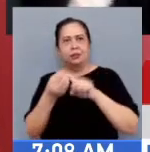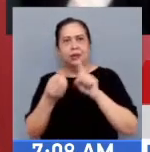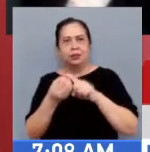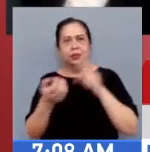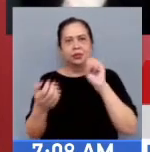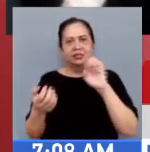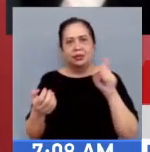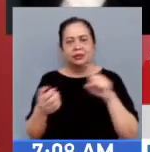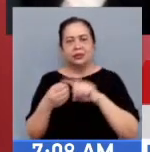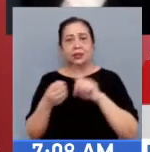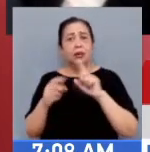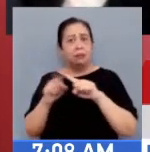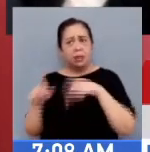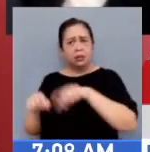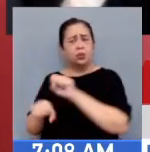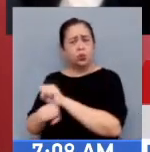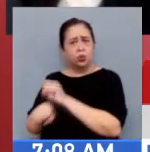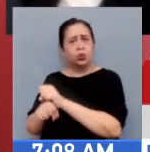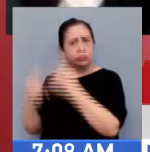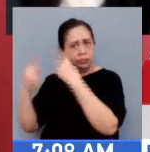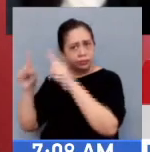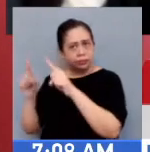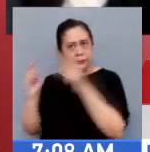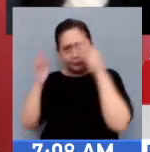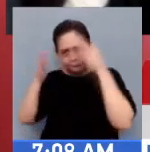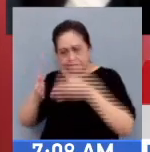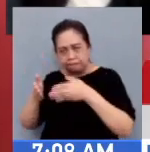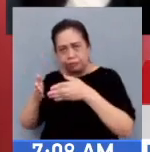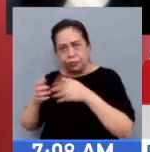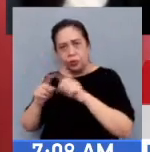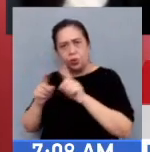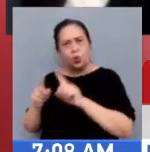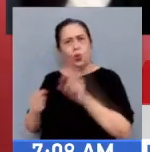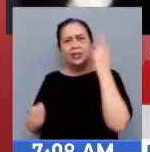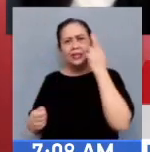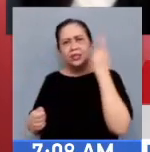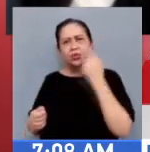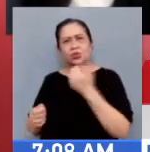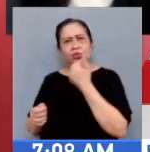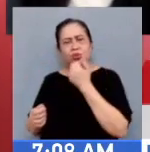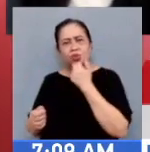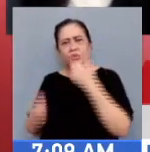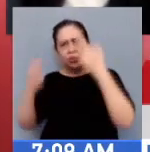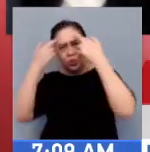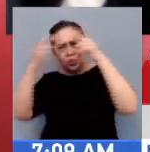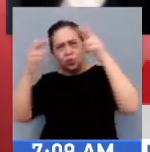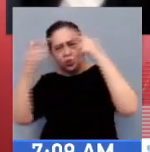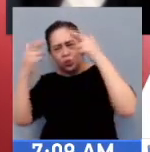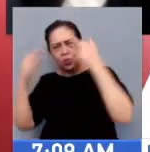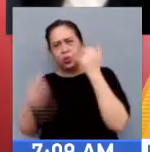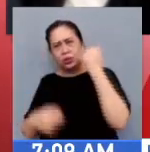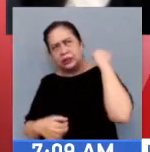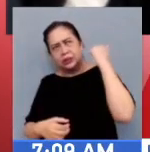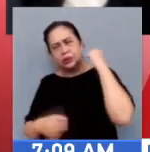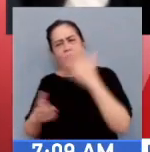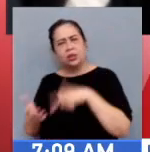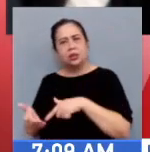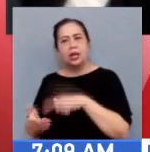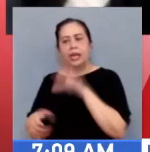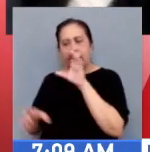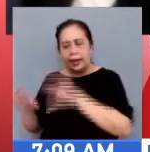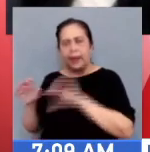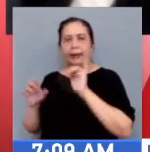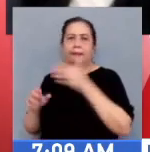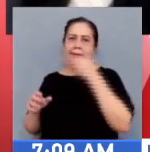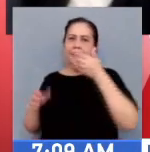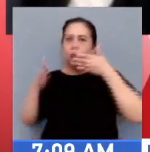councils work and paying attention to the roots of insurgency and rooting them out, is really the way to go. So,